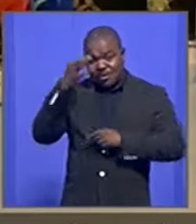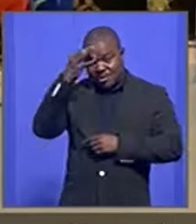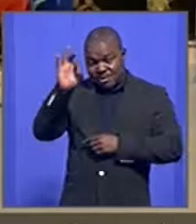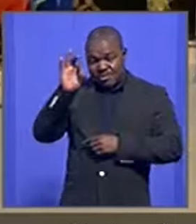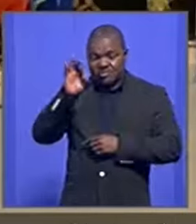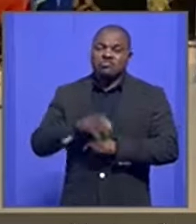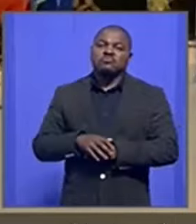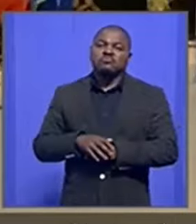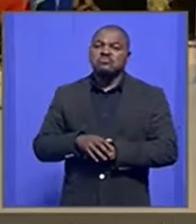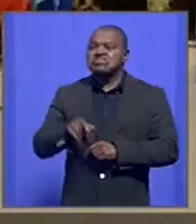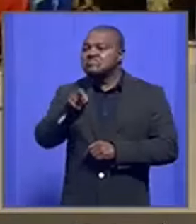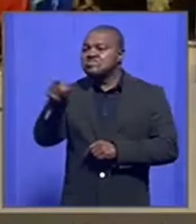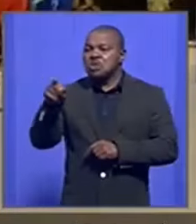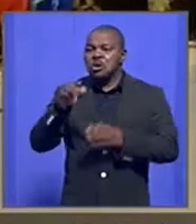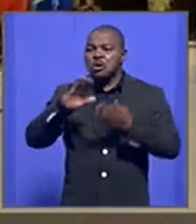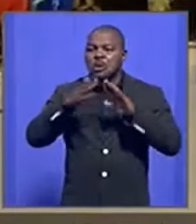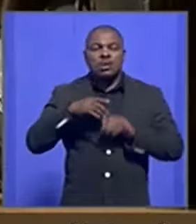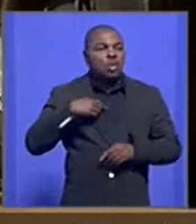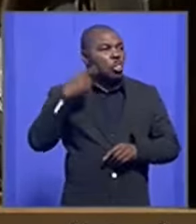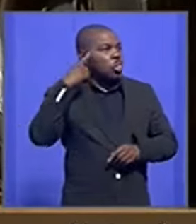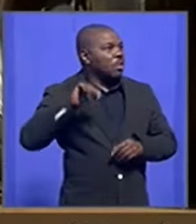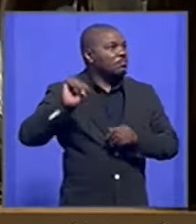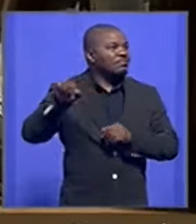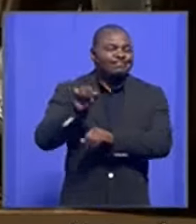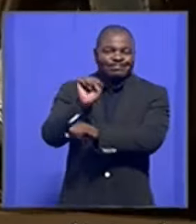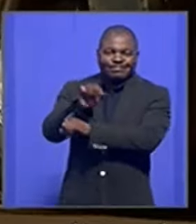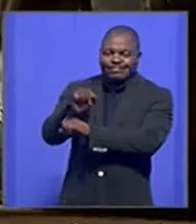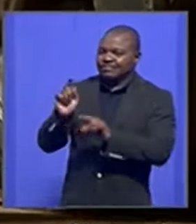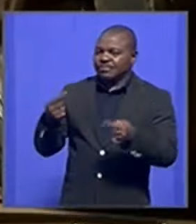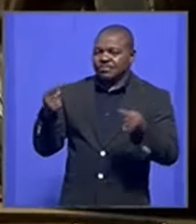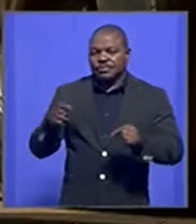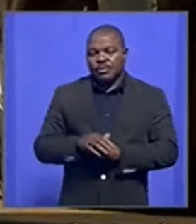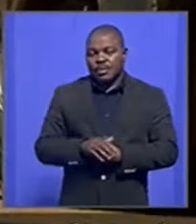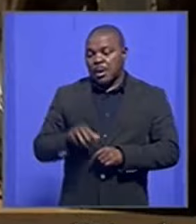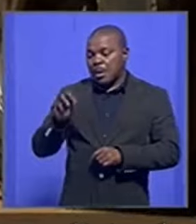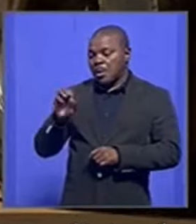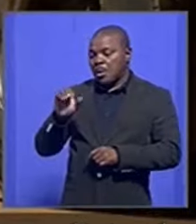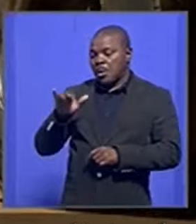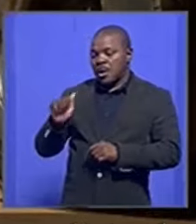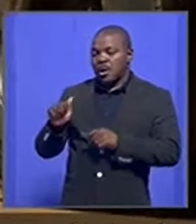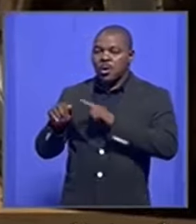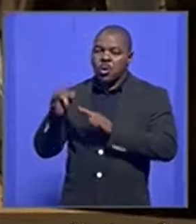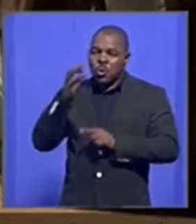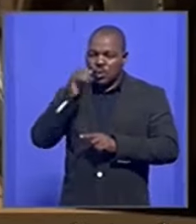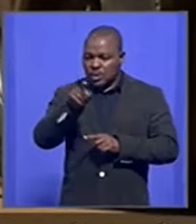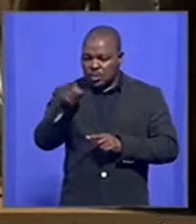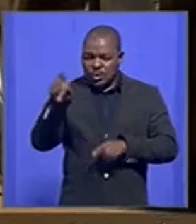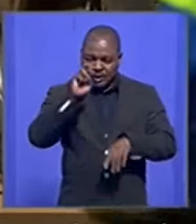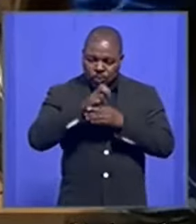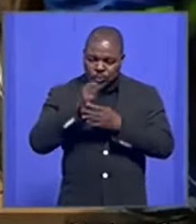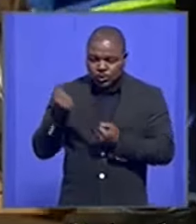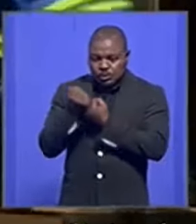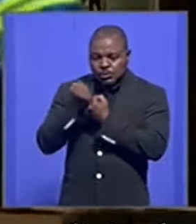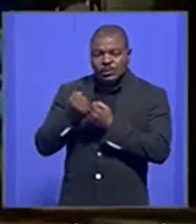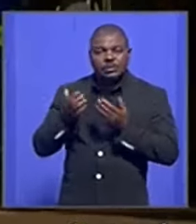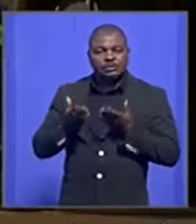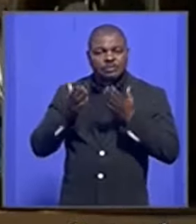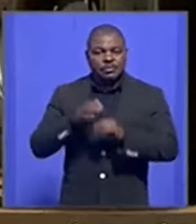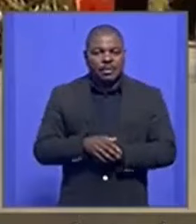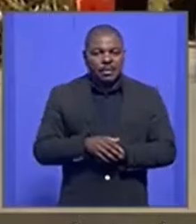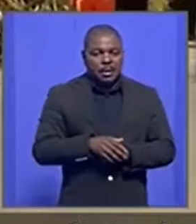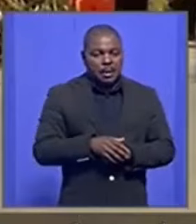allow forgotten communities in na o gotlile botlhe go tsholeletsa ditirelo tsa bone. The political changes must